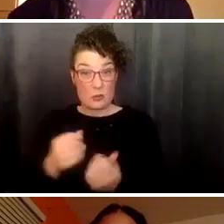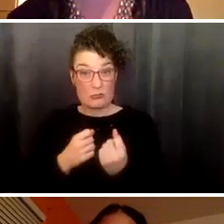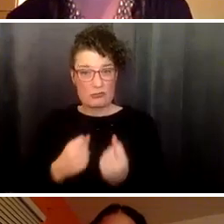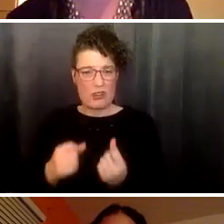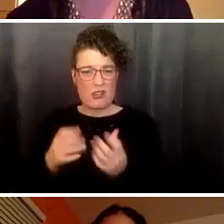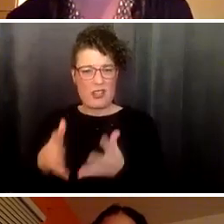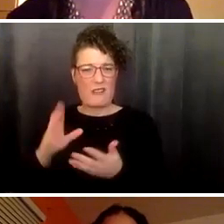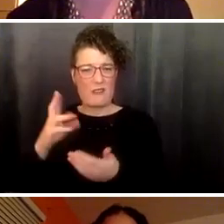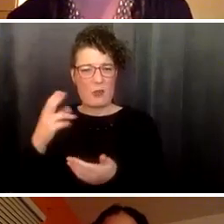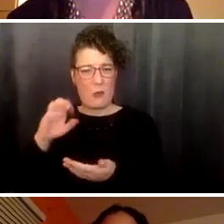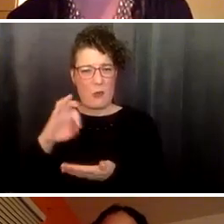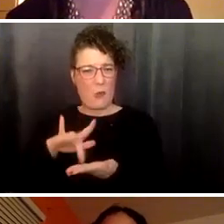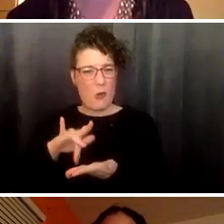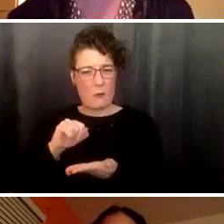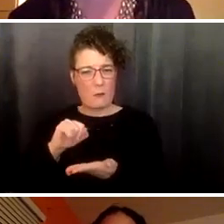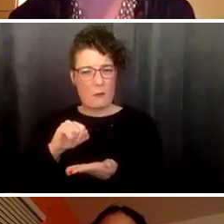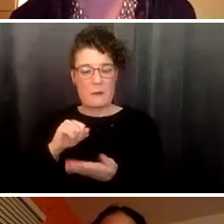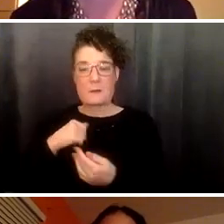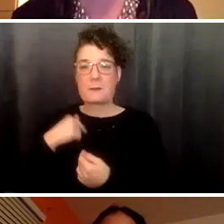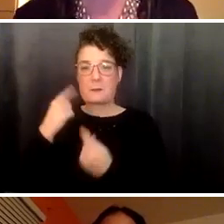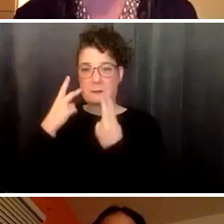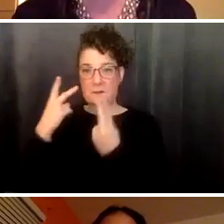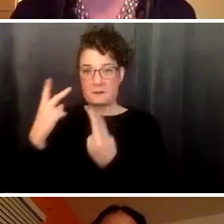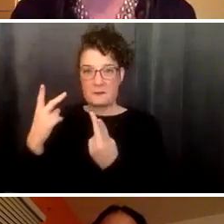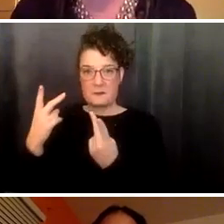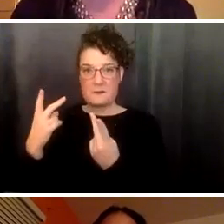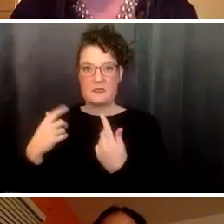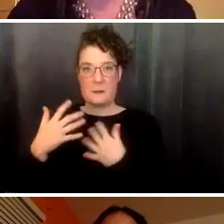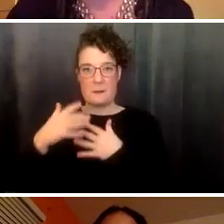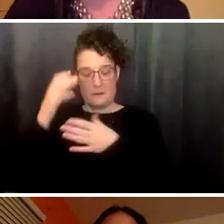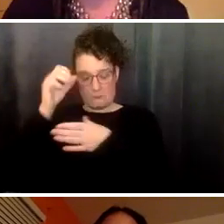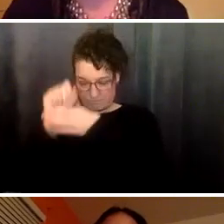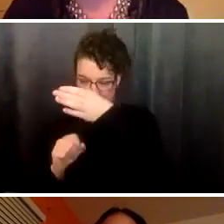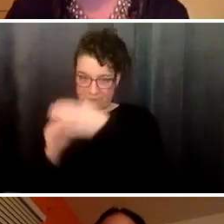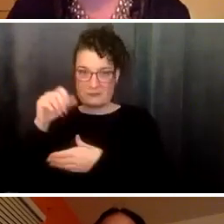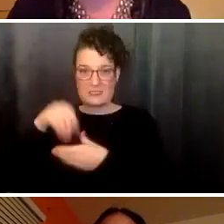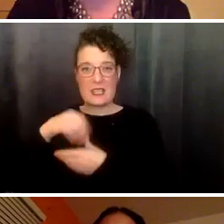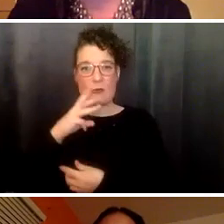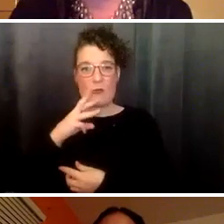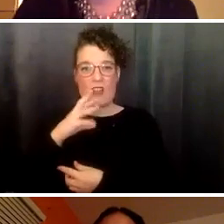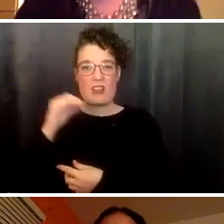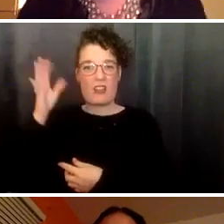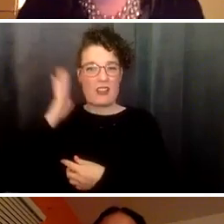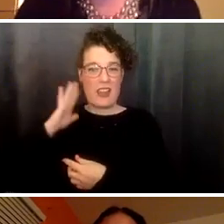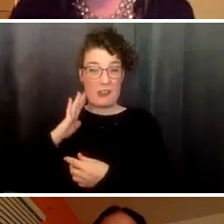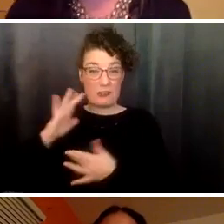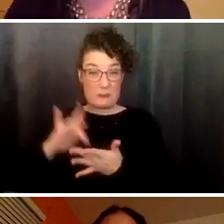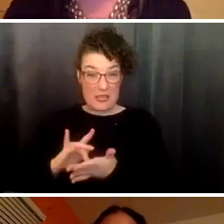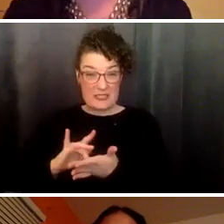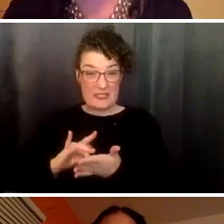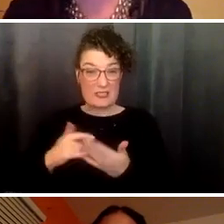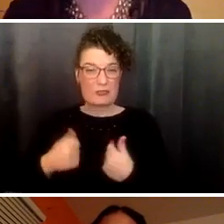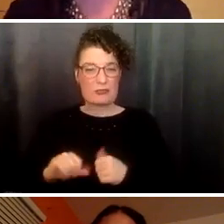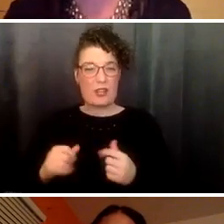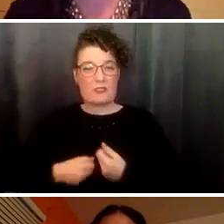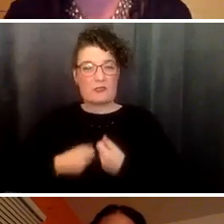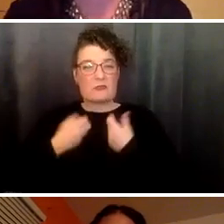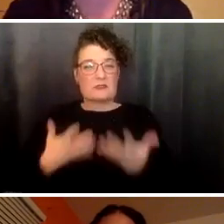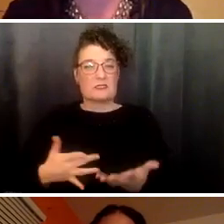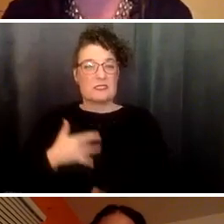holes? And I submerged myself in water, in ancient medicine, to try and feel something, anything at